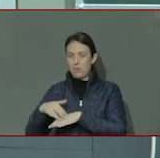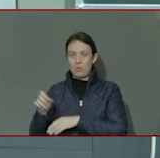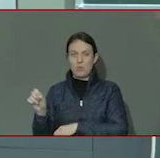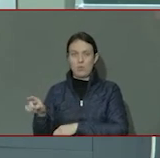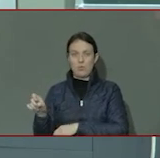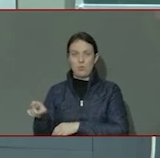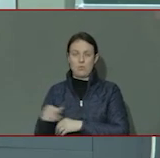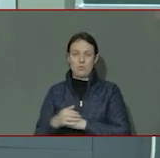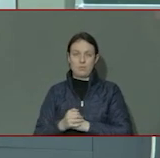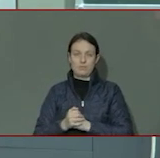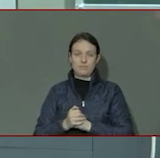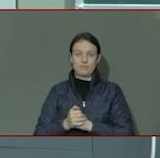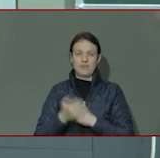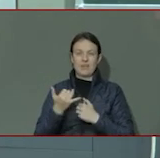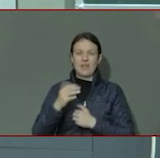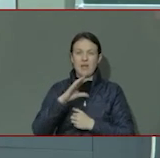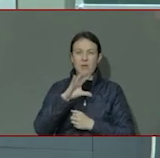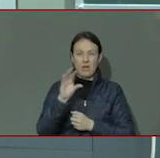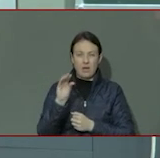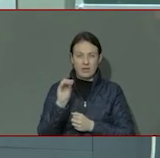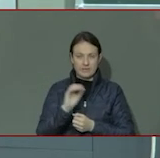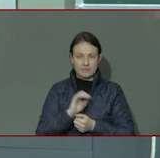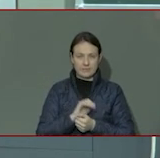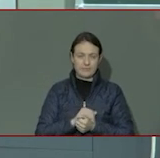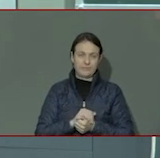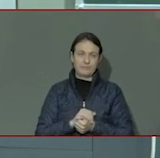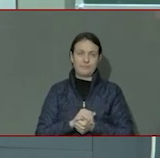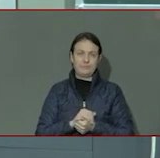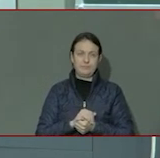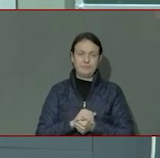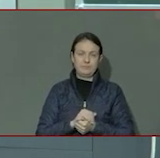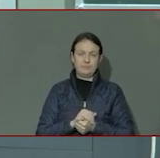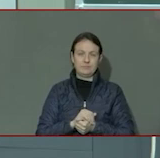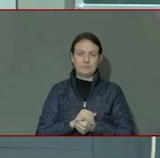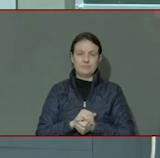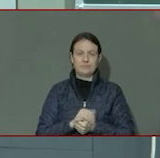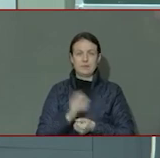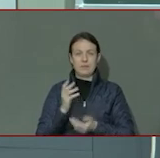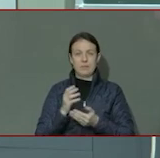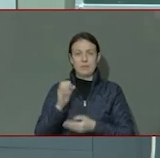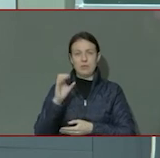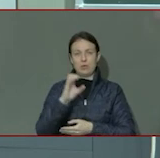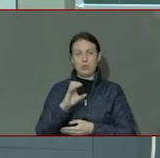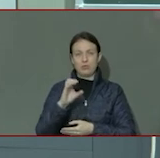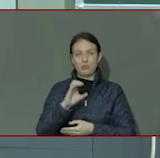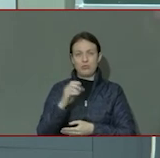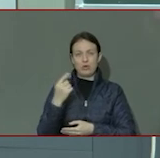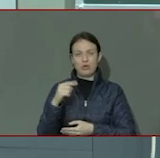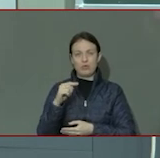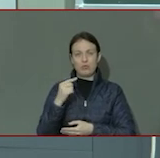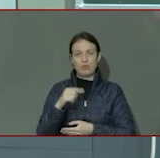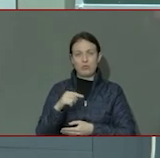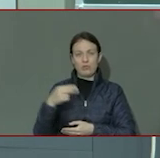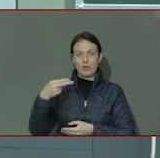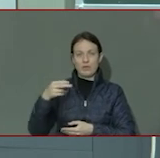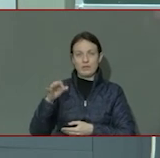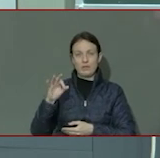ask, is the concentration of the hydronium